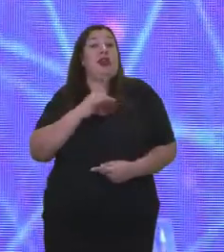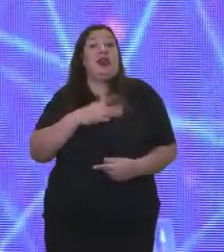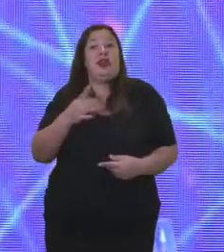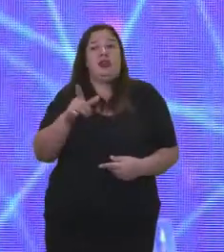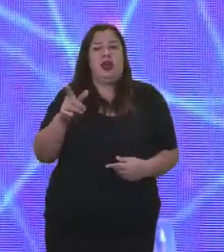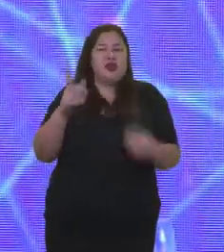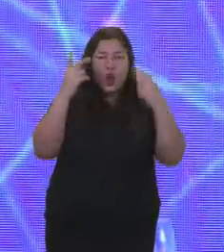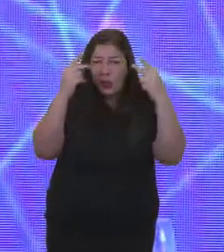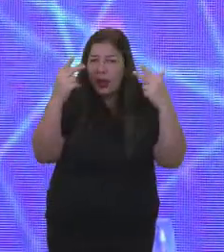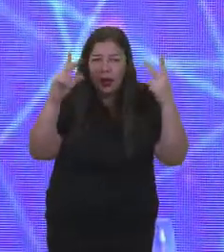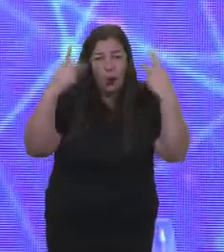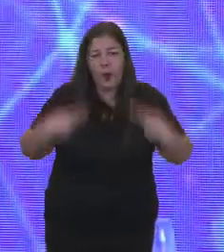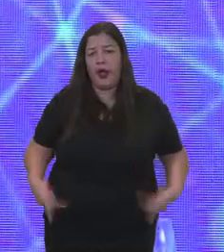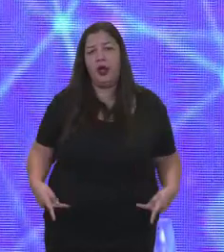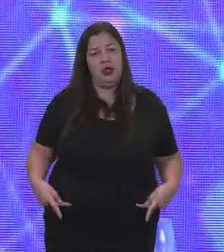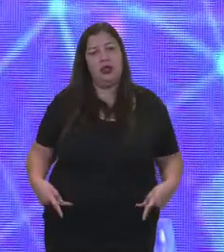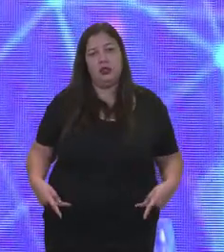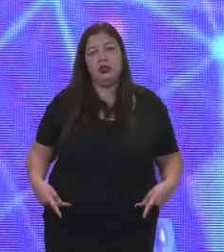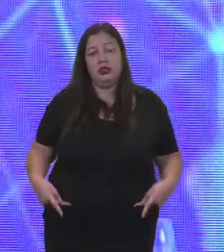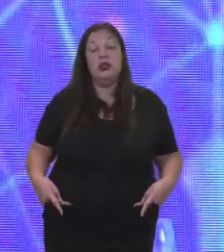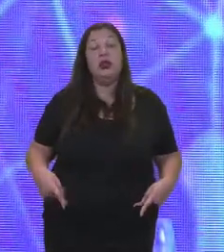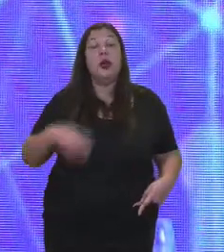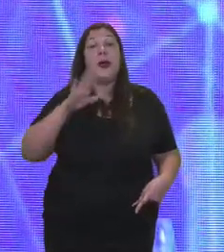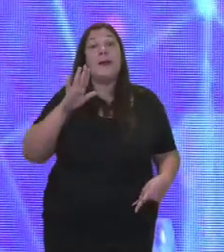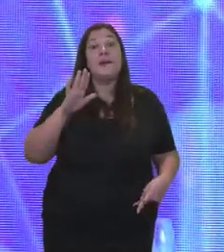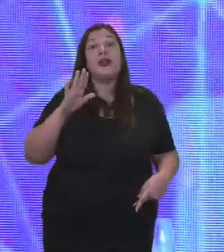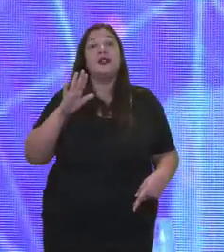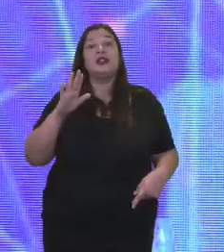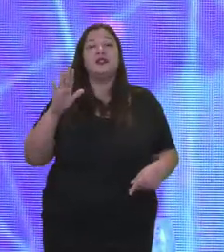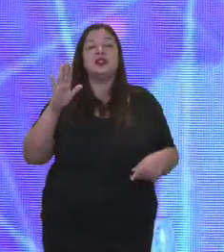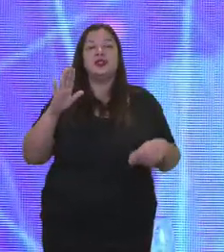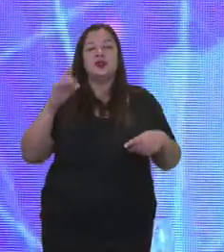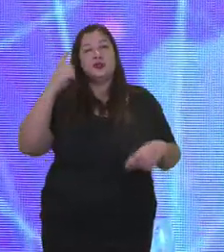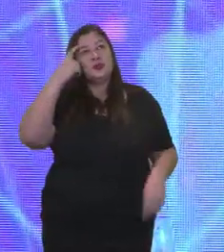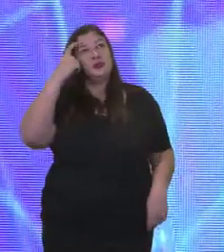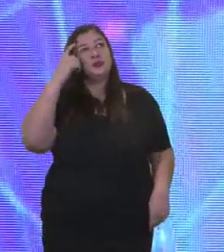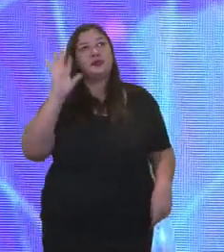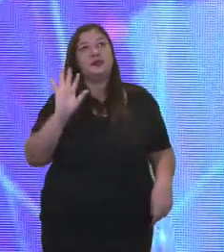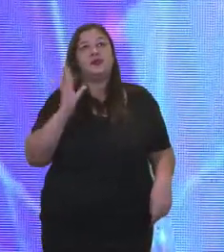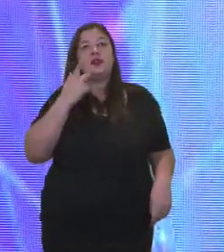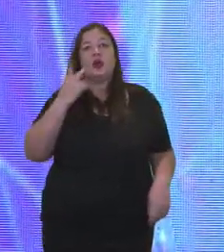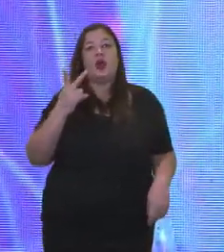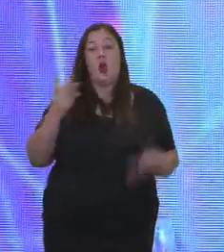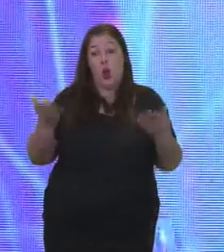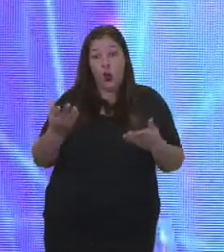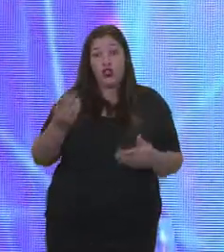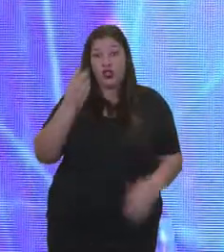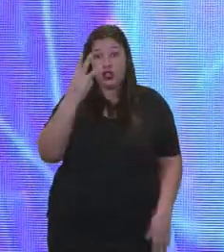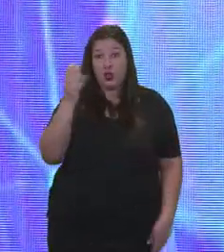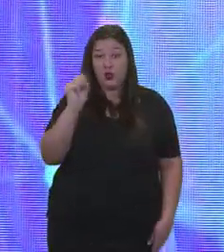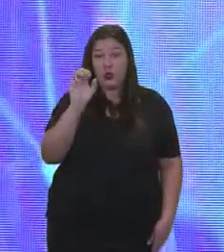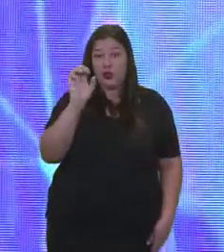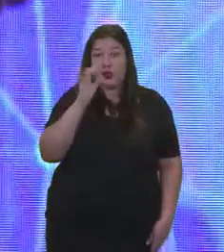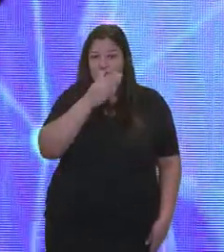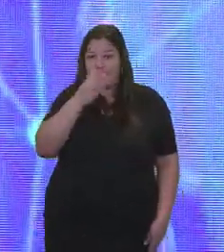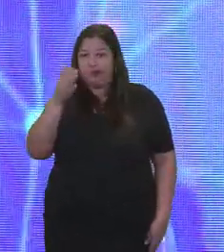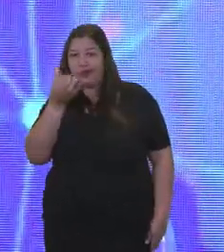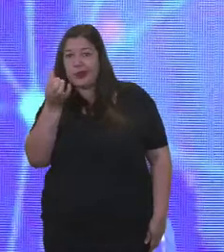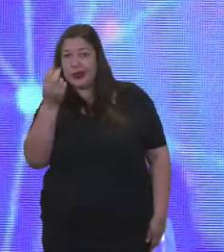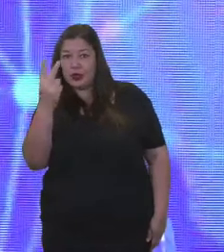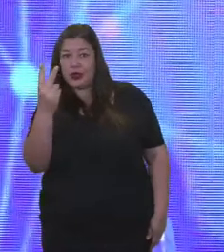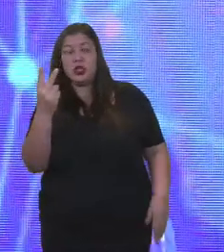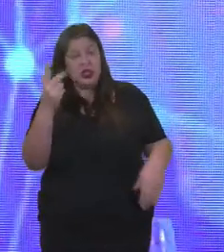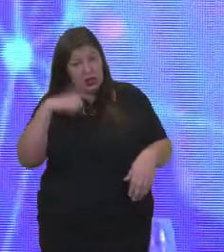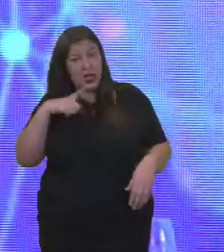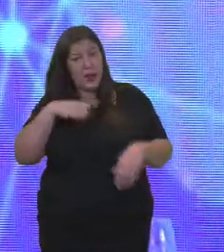fear. That is human, or else, yes. When I talk, when I tell you that nowadays 38 for 62, so